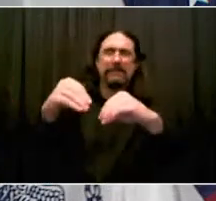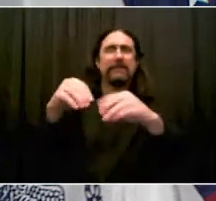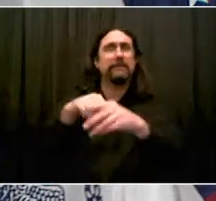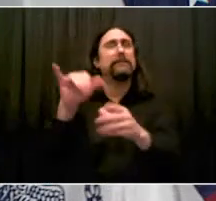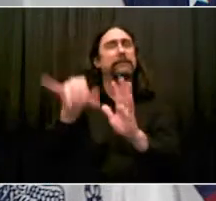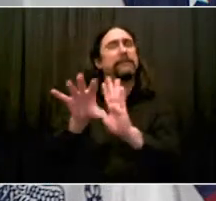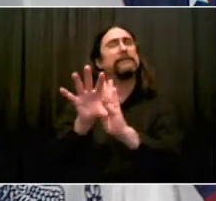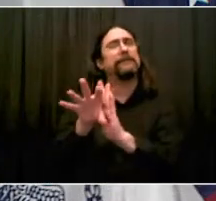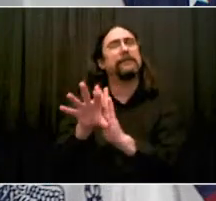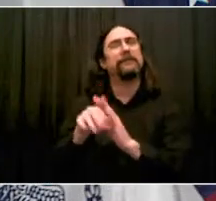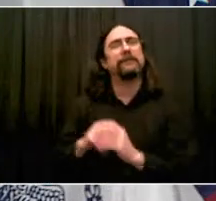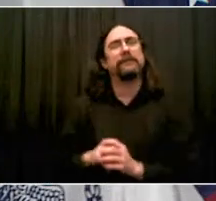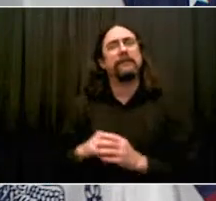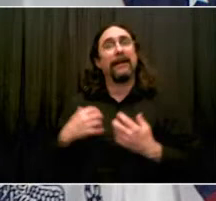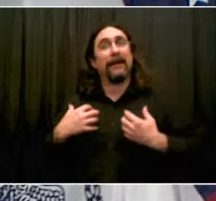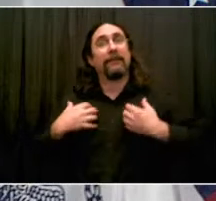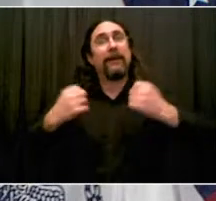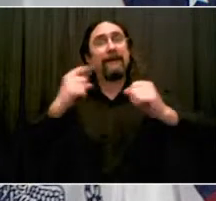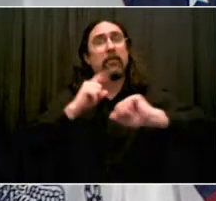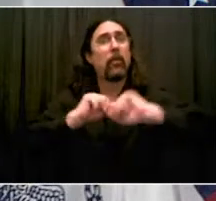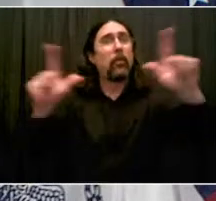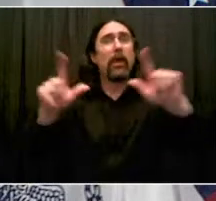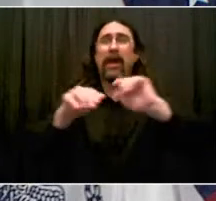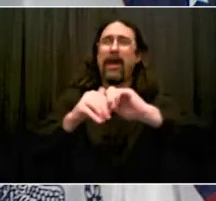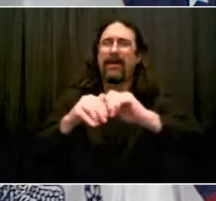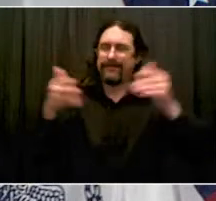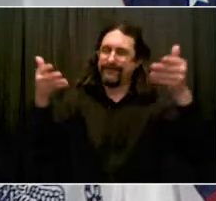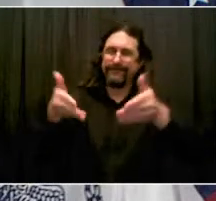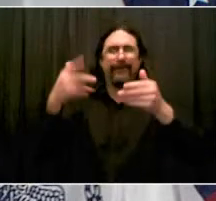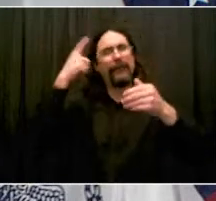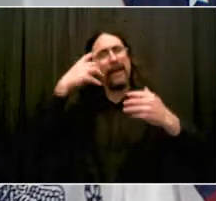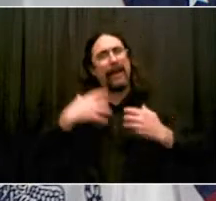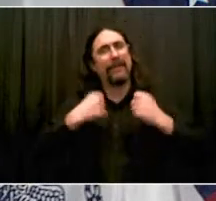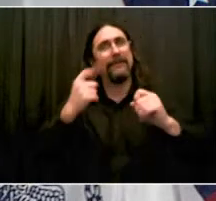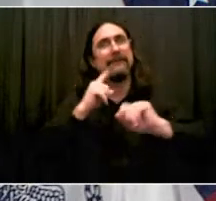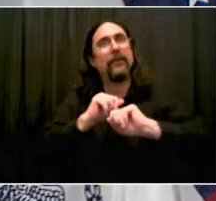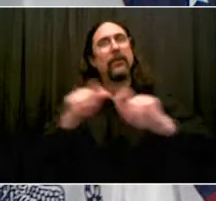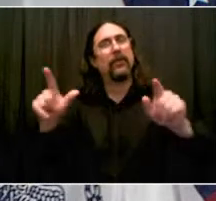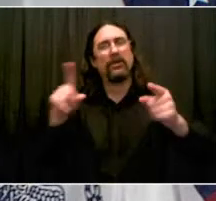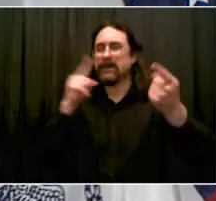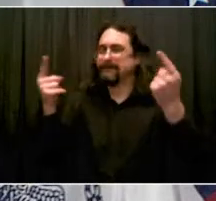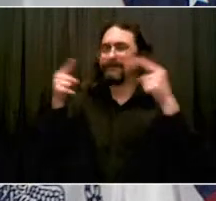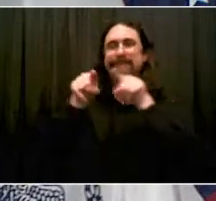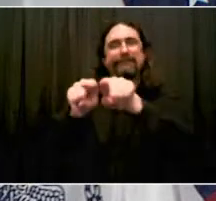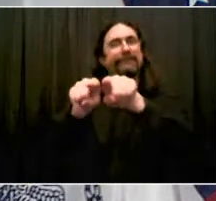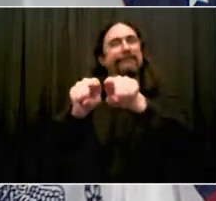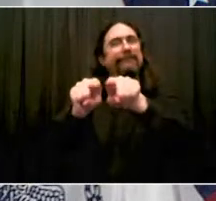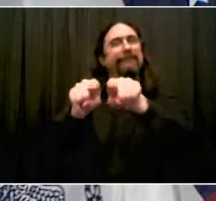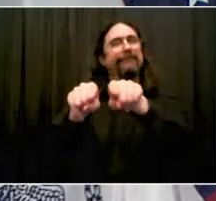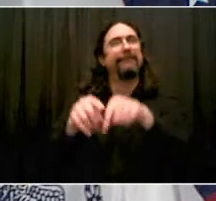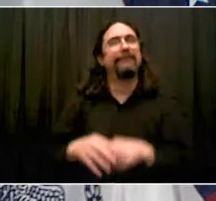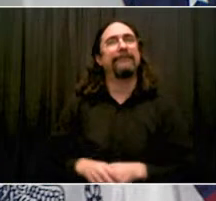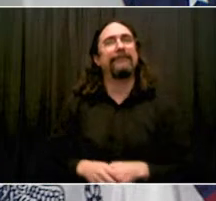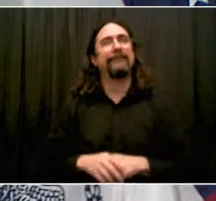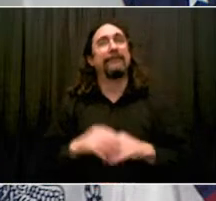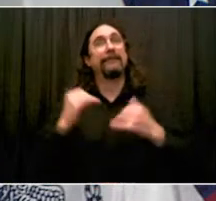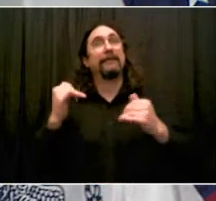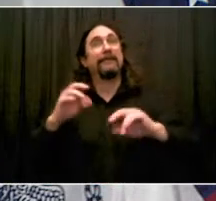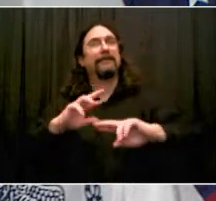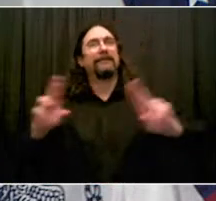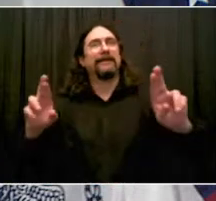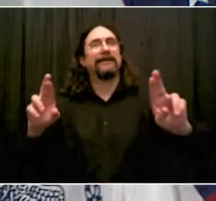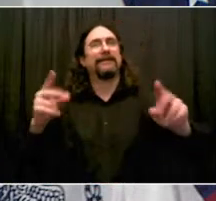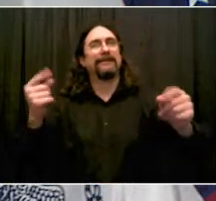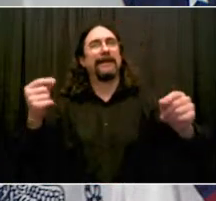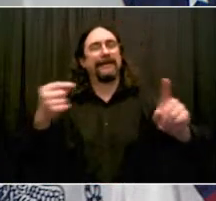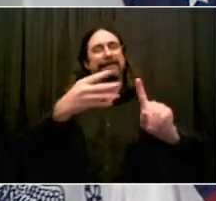going to be how we come back together. And that is a perfect segue to our indicators for today, and this is one of